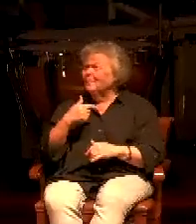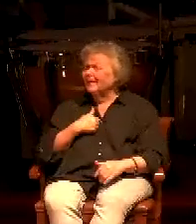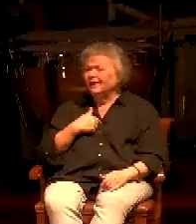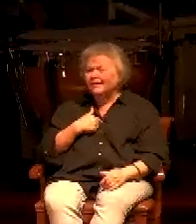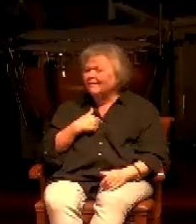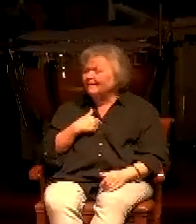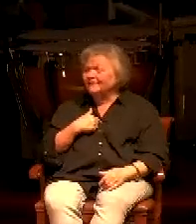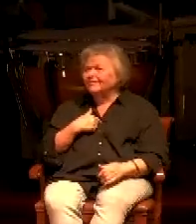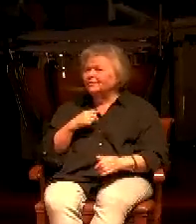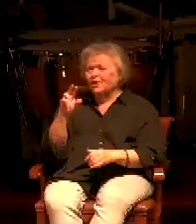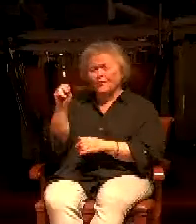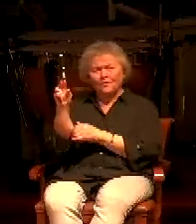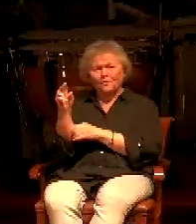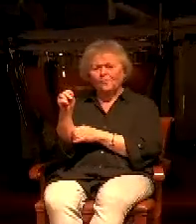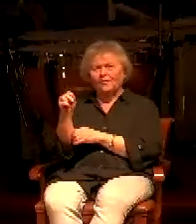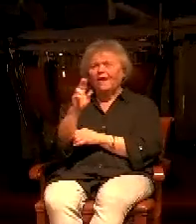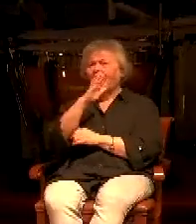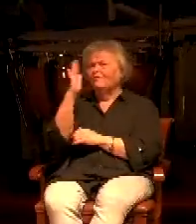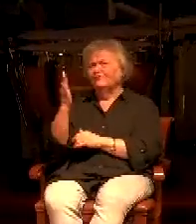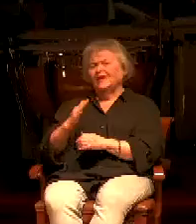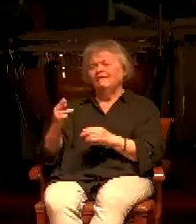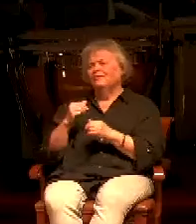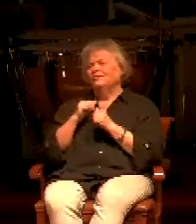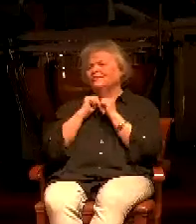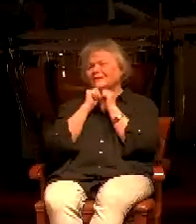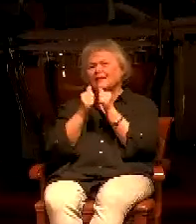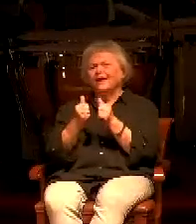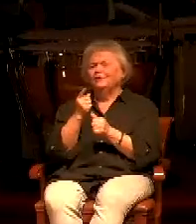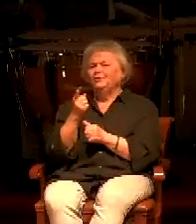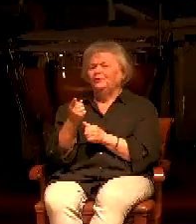and the chaos around abounded,